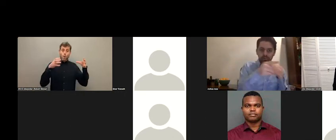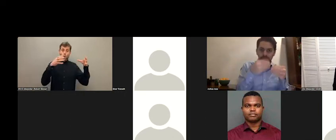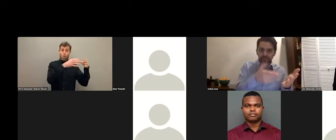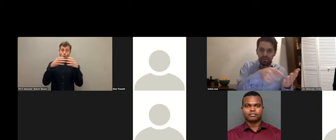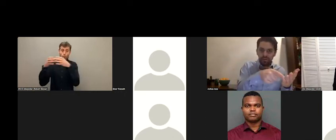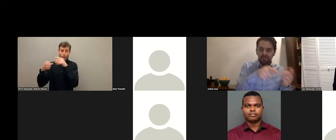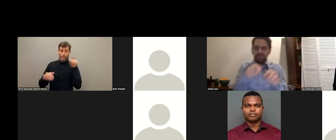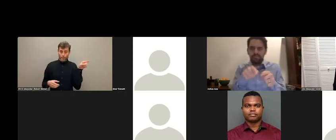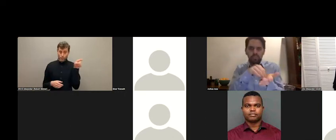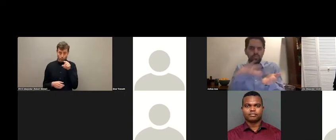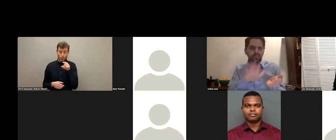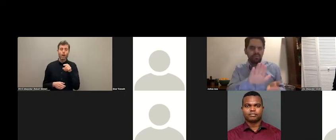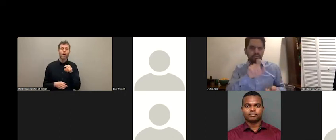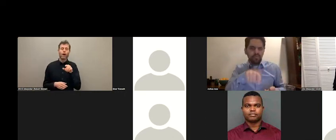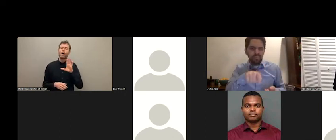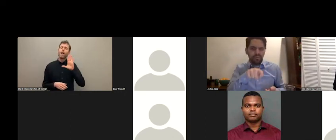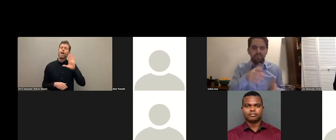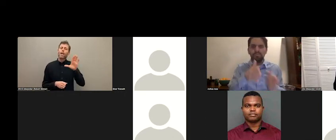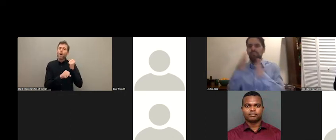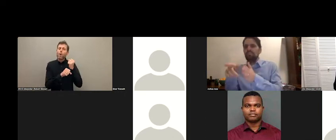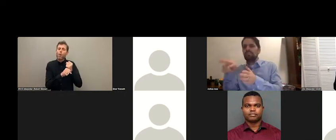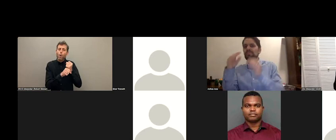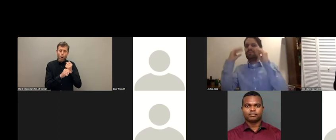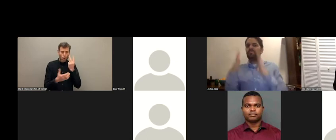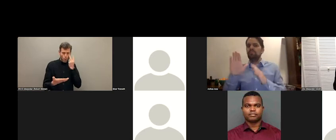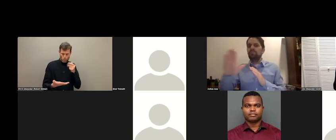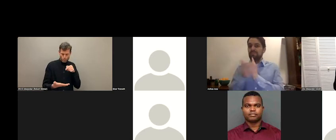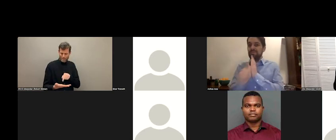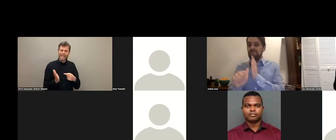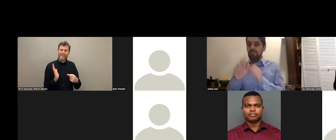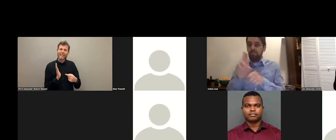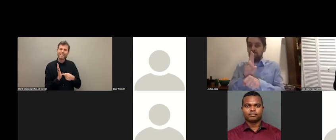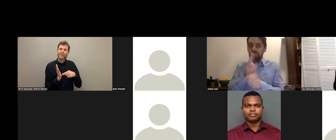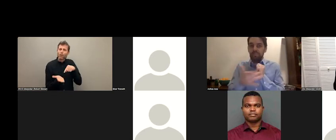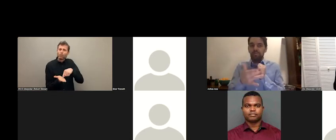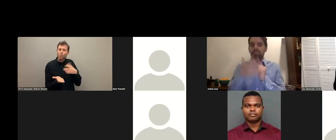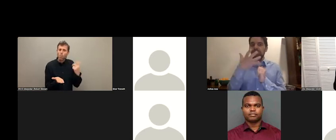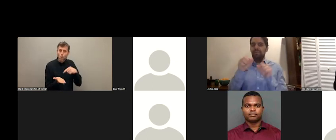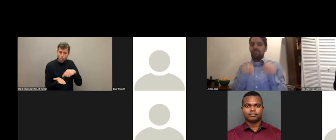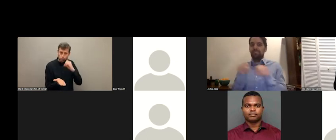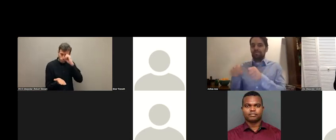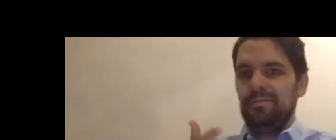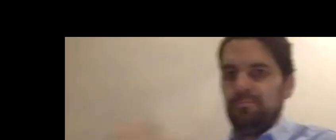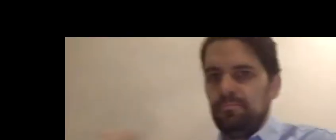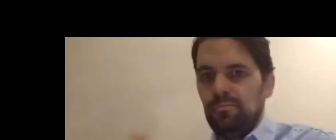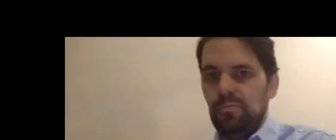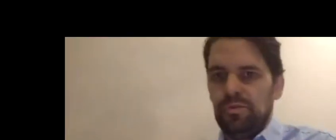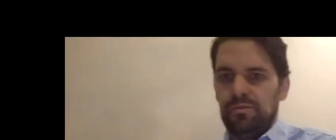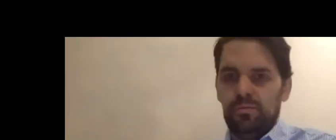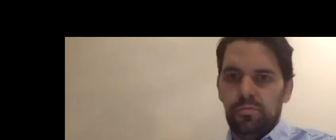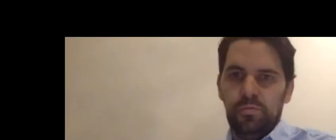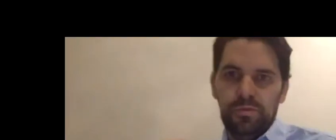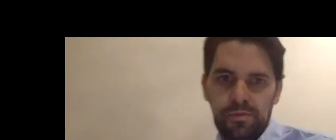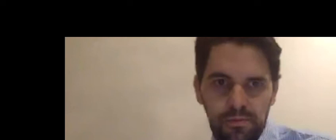then match the technical solution they're providing the student and meeting their needs and their skills to use that